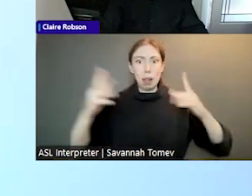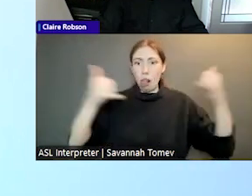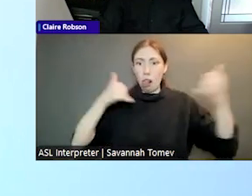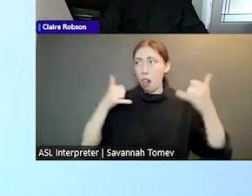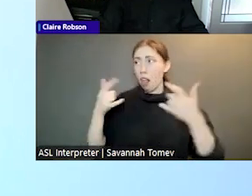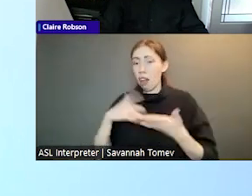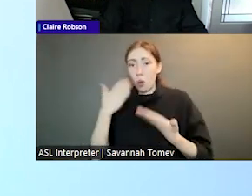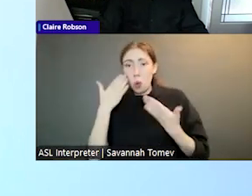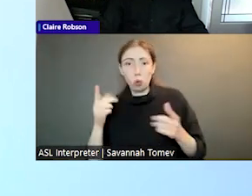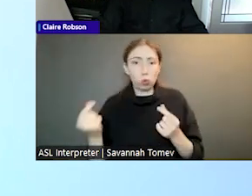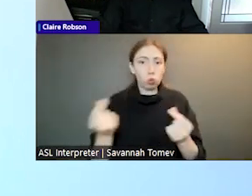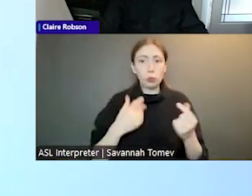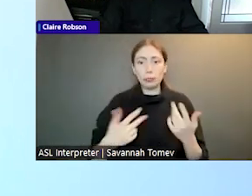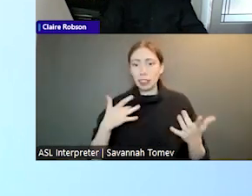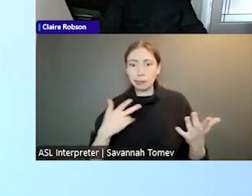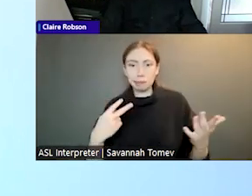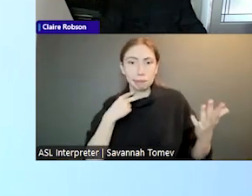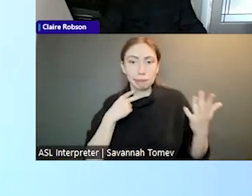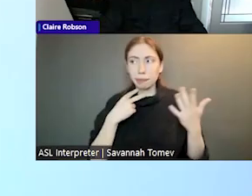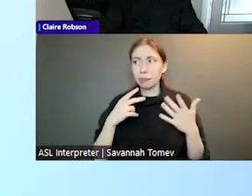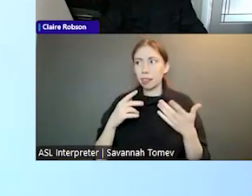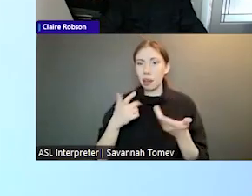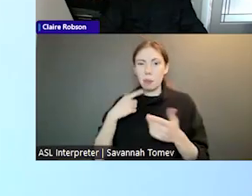recommend. And we also experienced